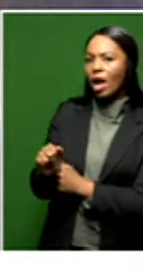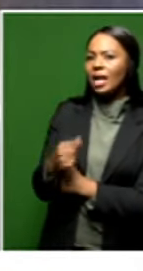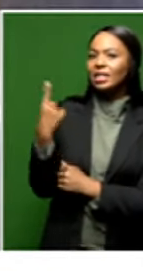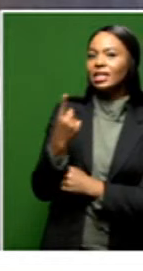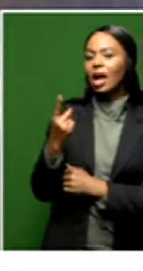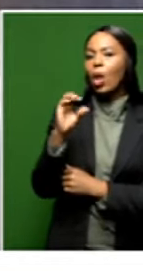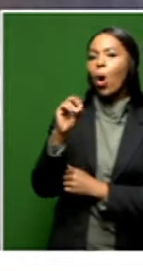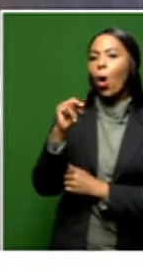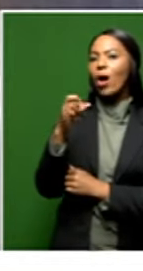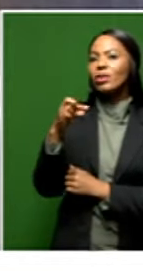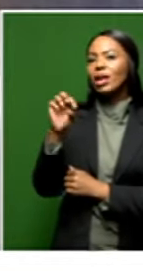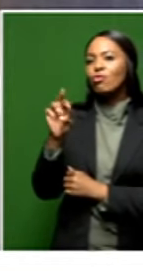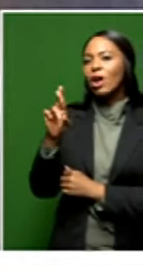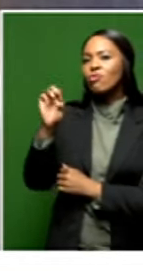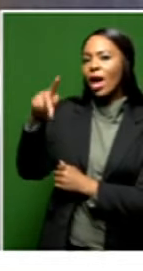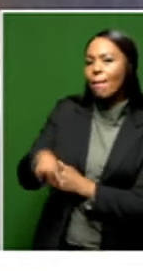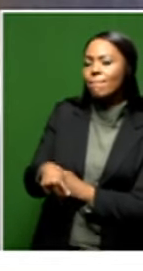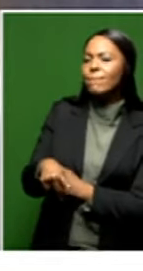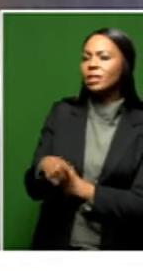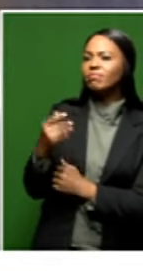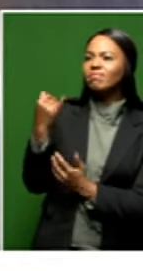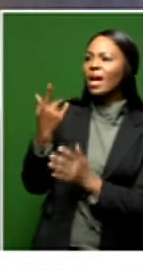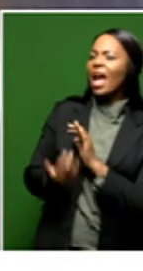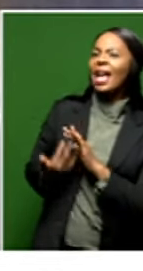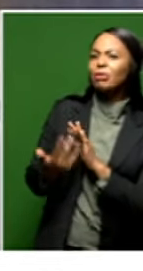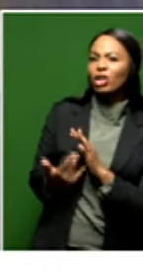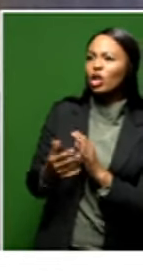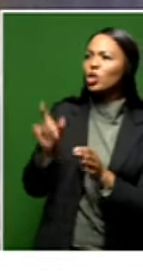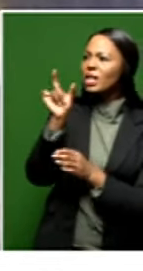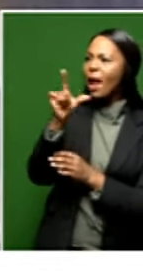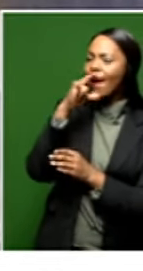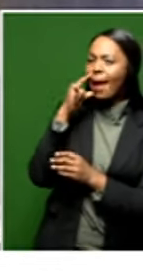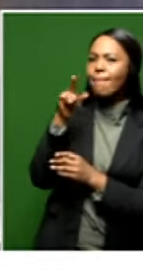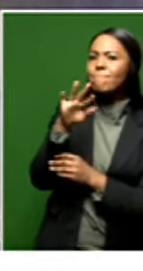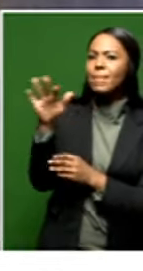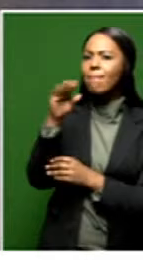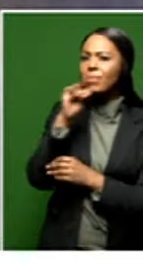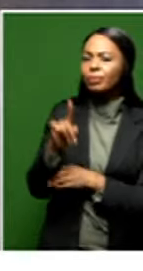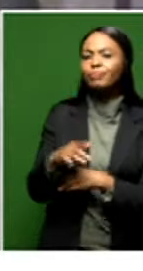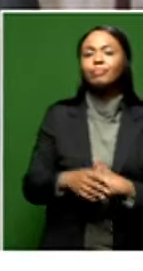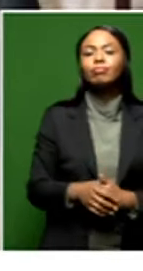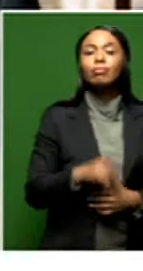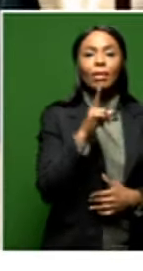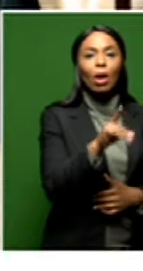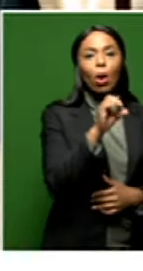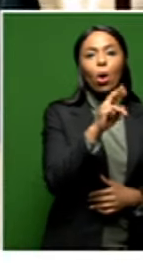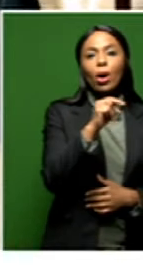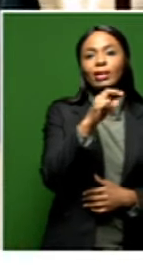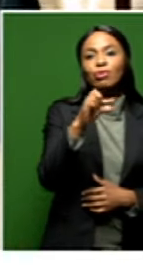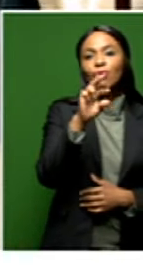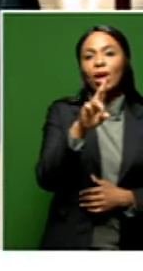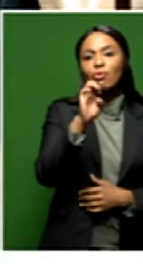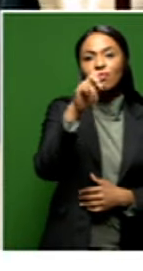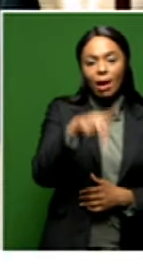how did that come about and what the inspiration behind the song is? So "Ongerep" is, I wrote it while I was